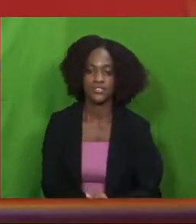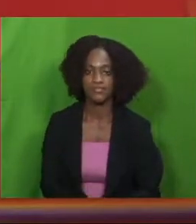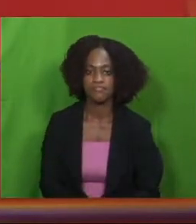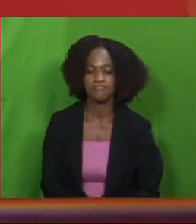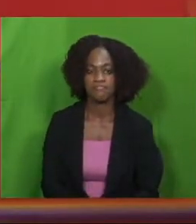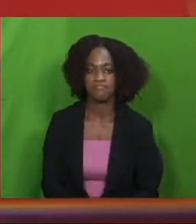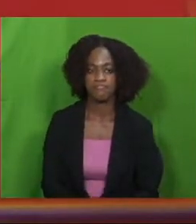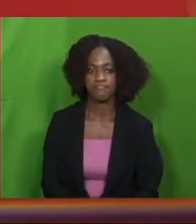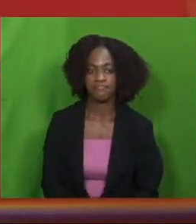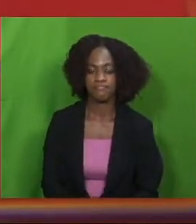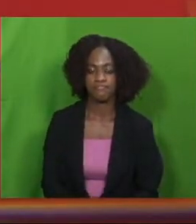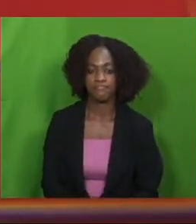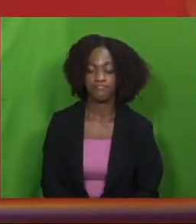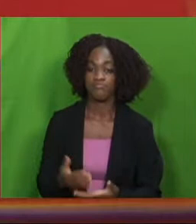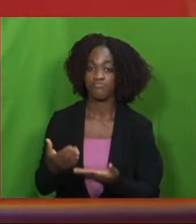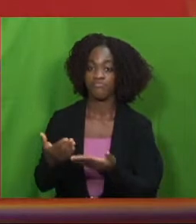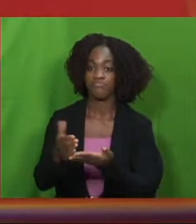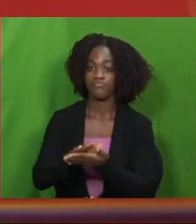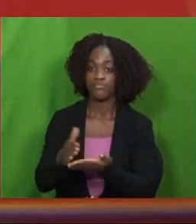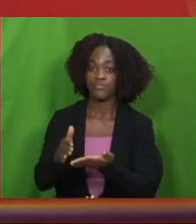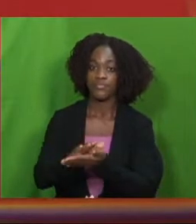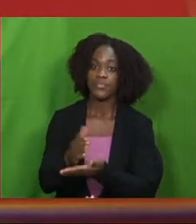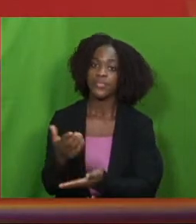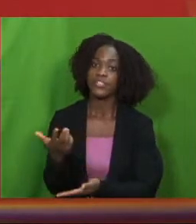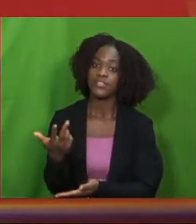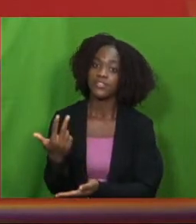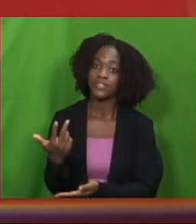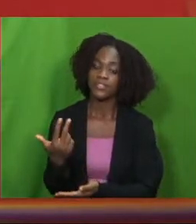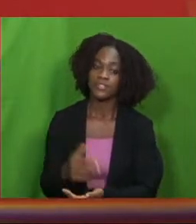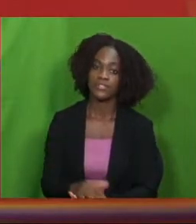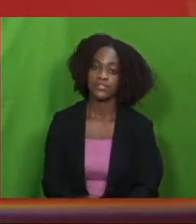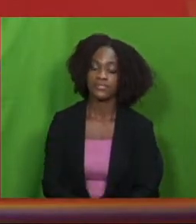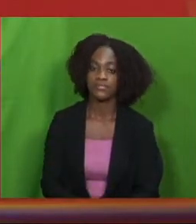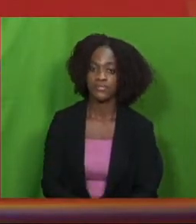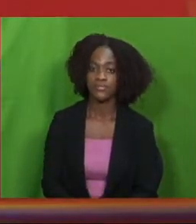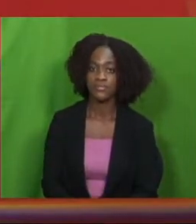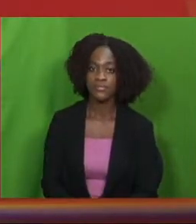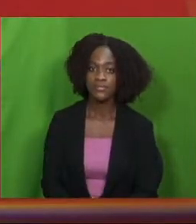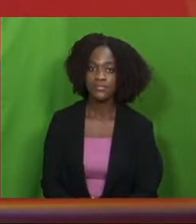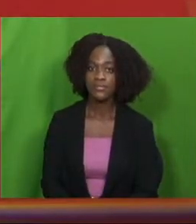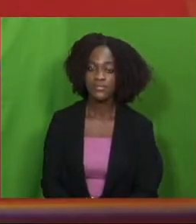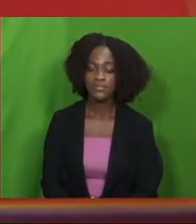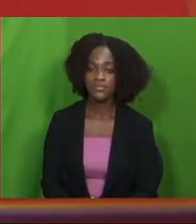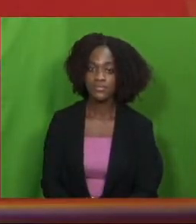corrections. Page 13.